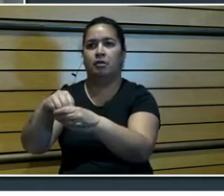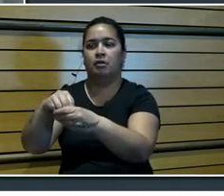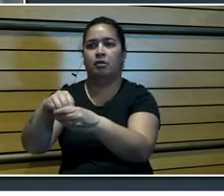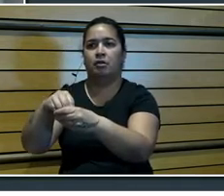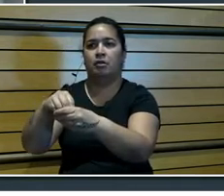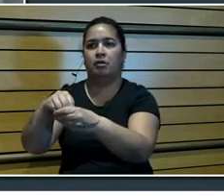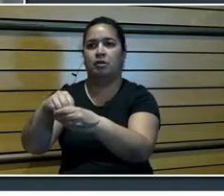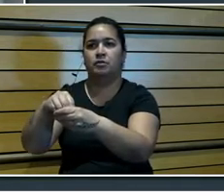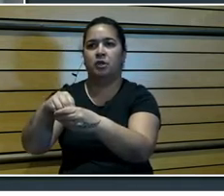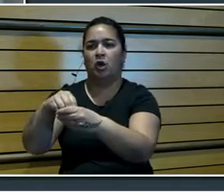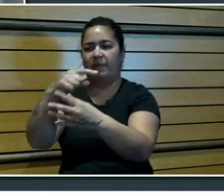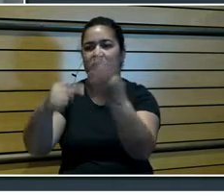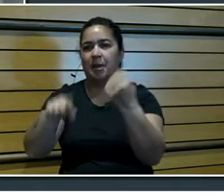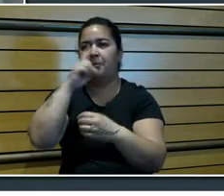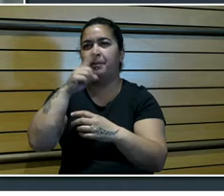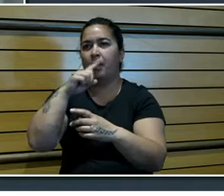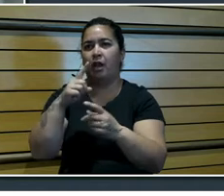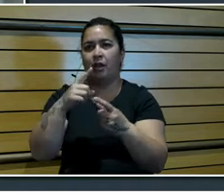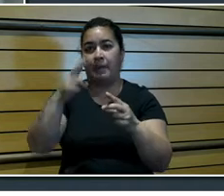This is the lineage of Tāriha Te